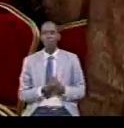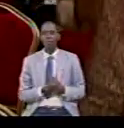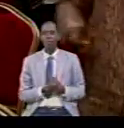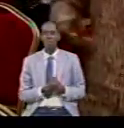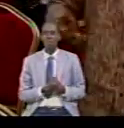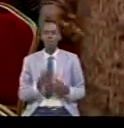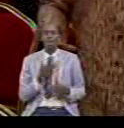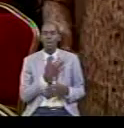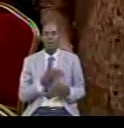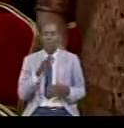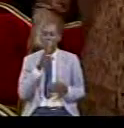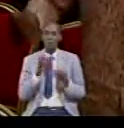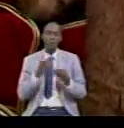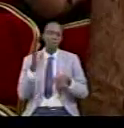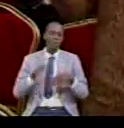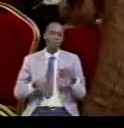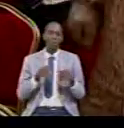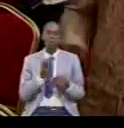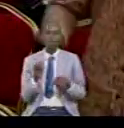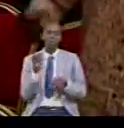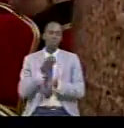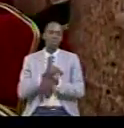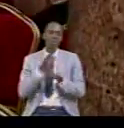And be more than a conqueror.